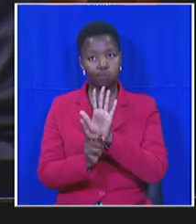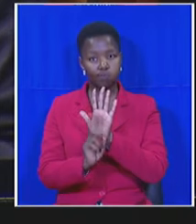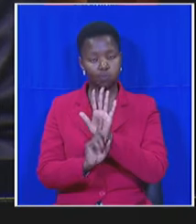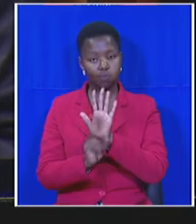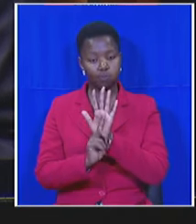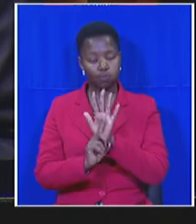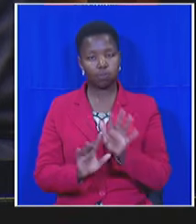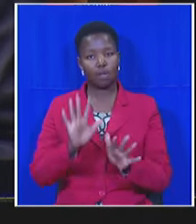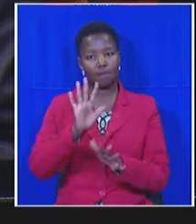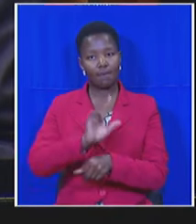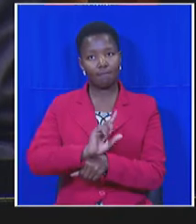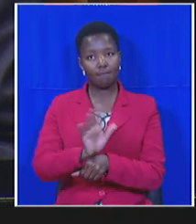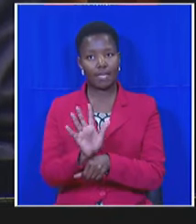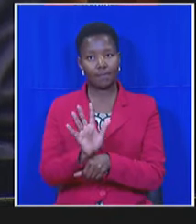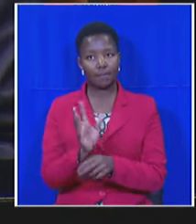for 5 minutes.